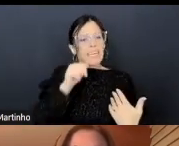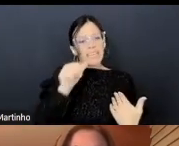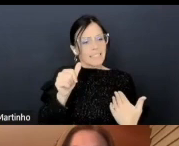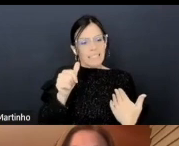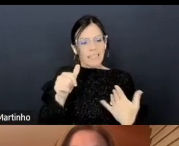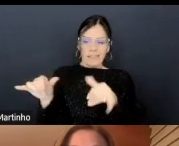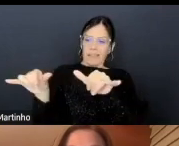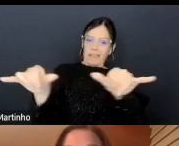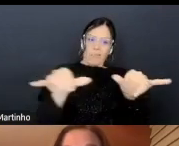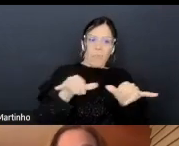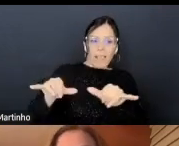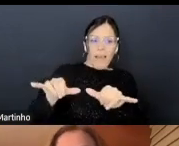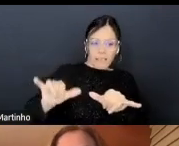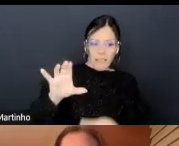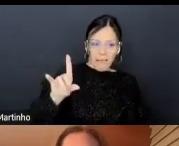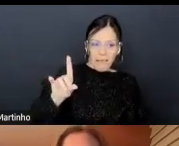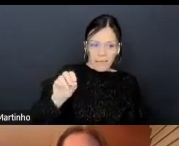condition in large part because he hid it from public view